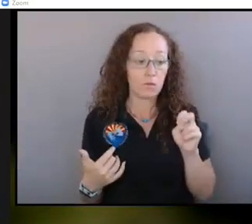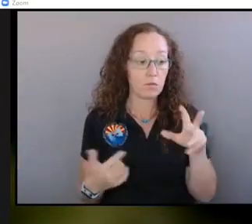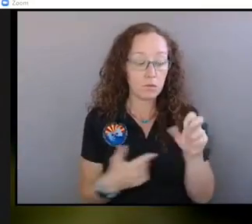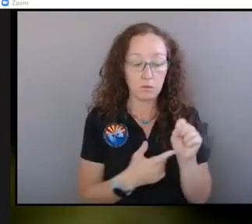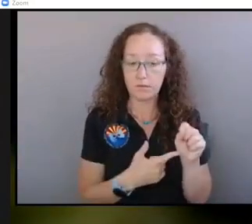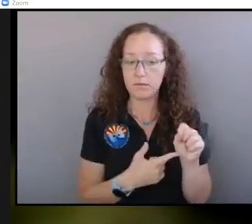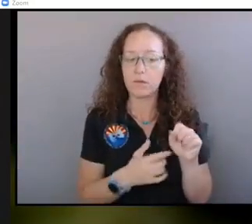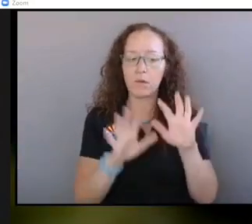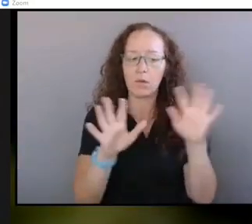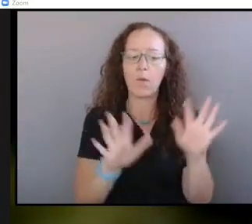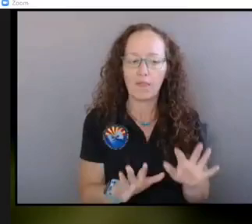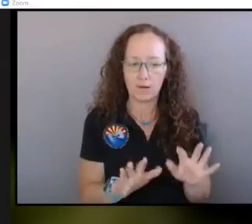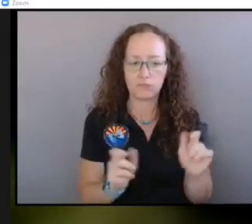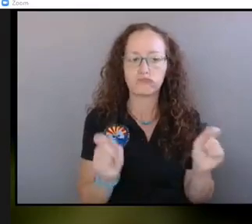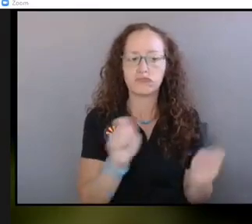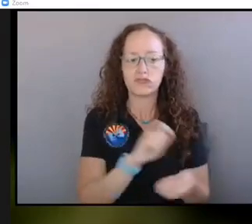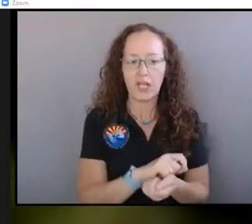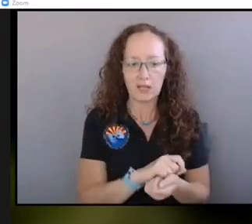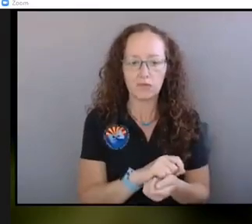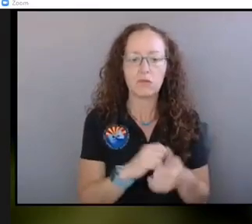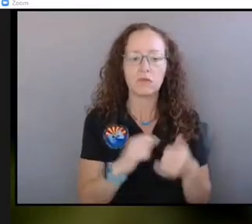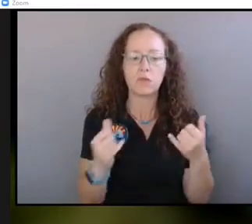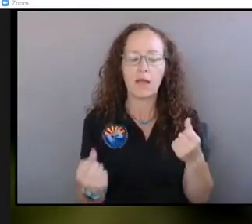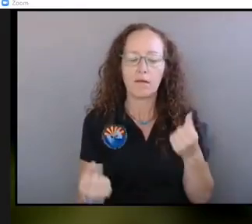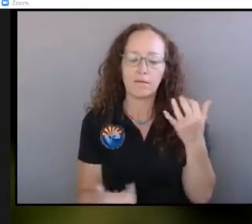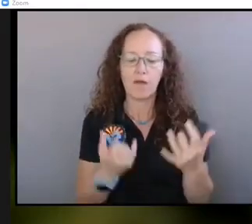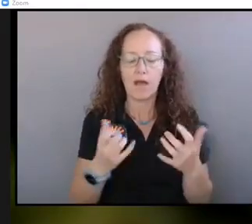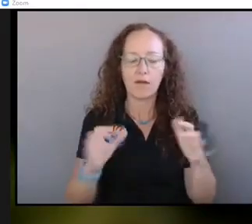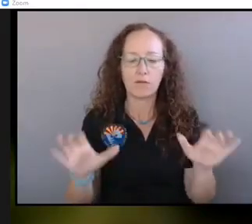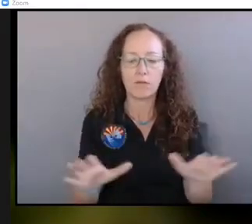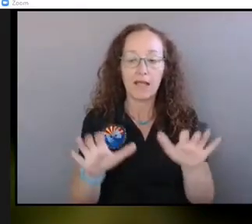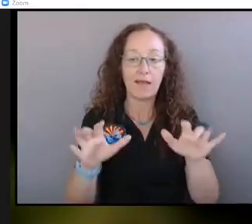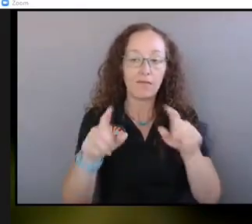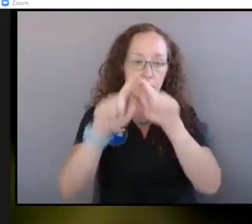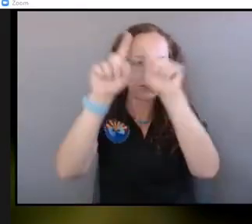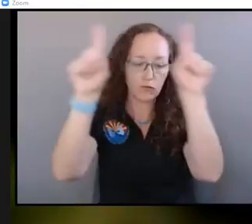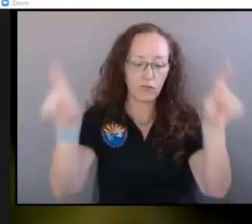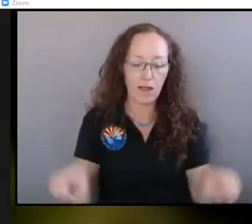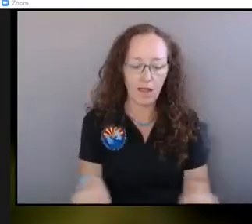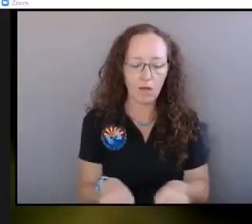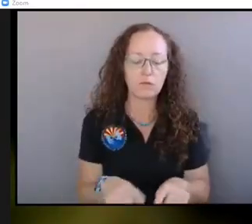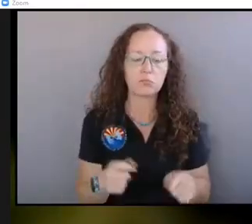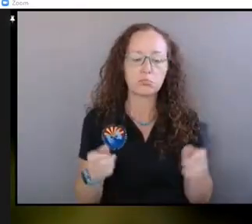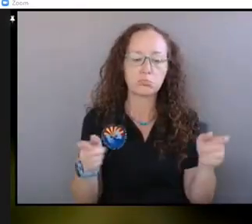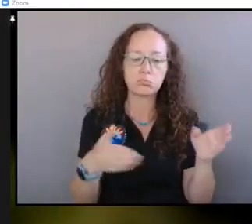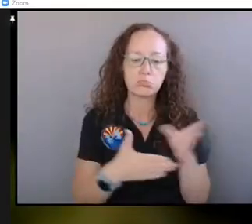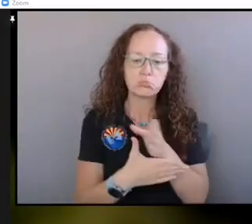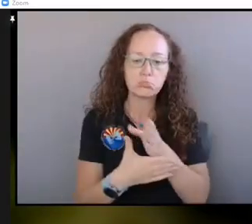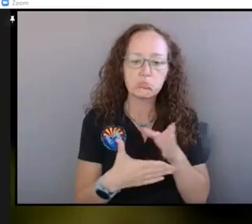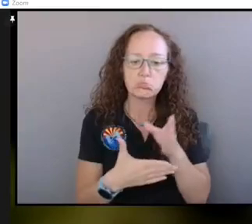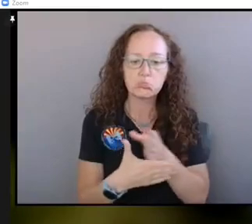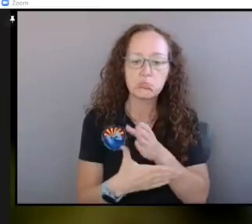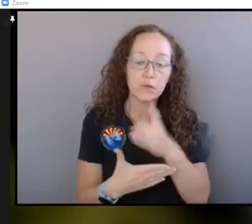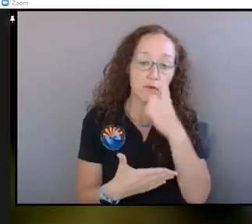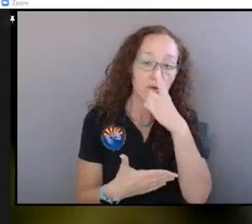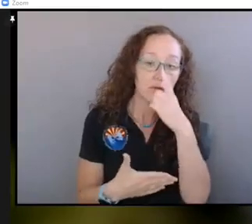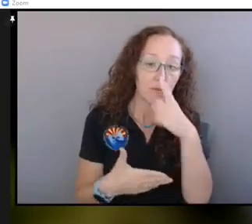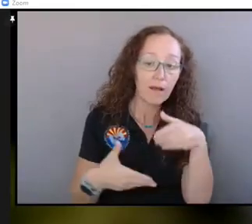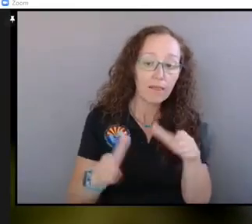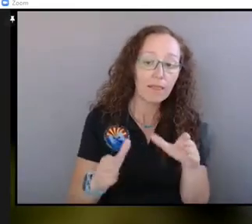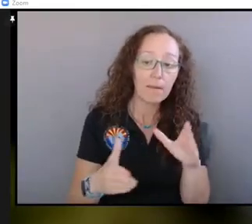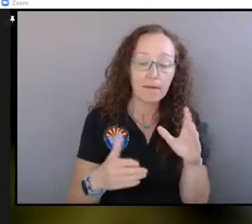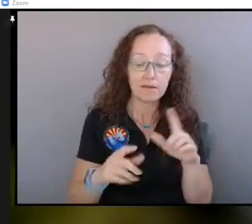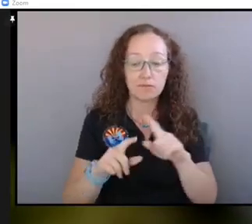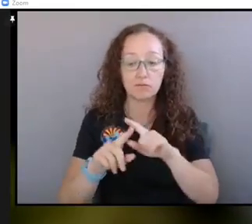behavior around the fire. And host, if I could get screen sharing enabled, please. Has moderated the fire